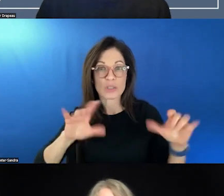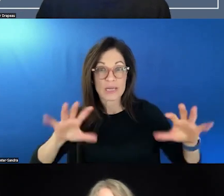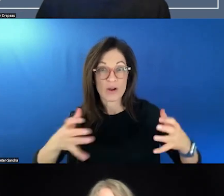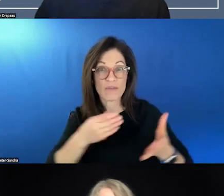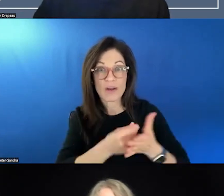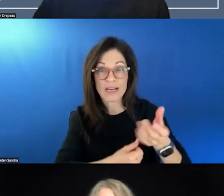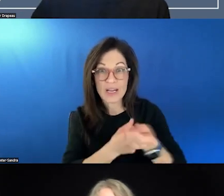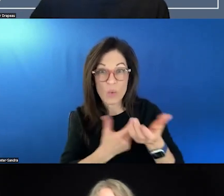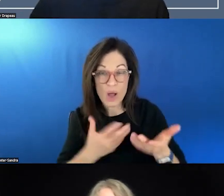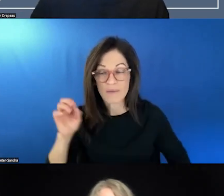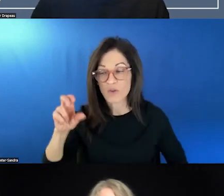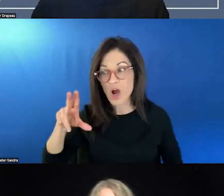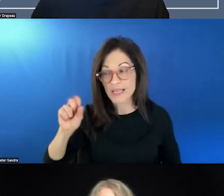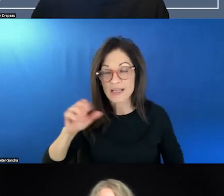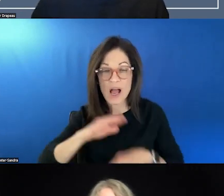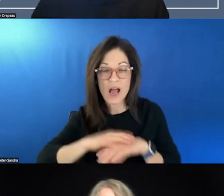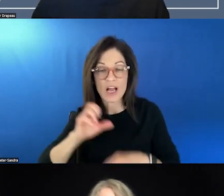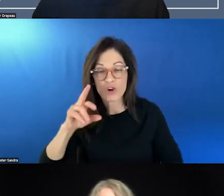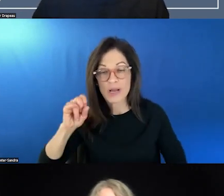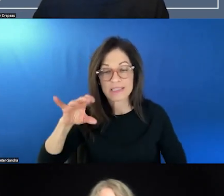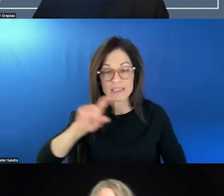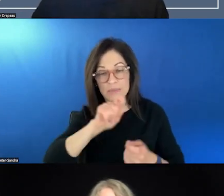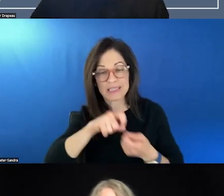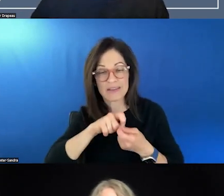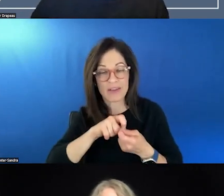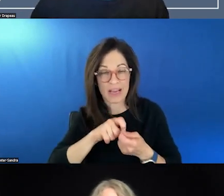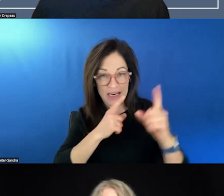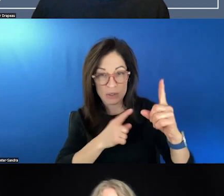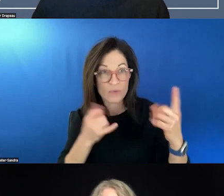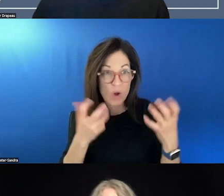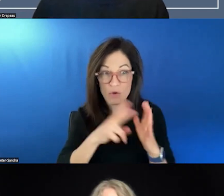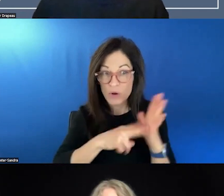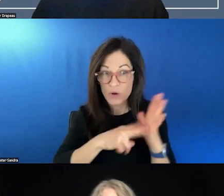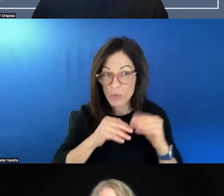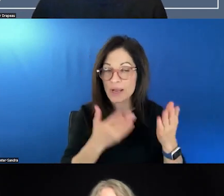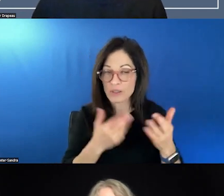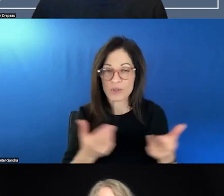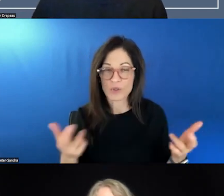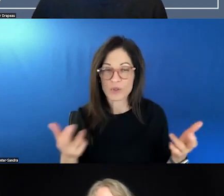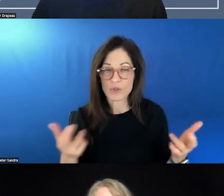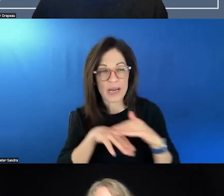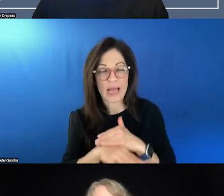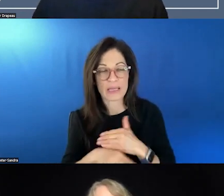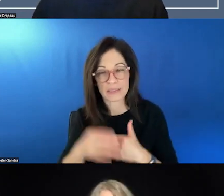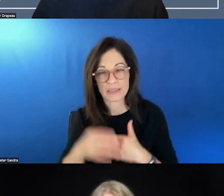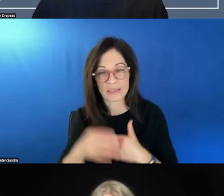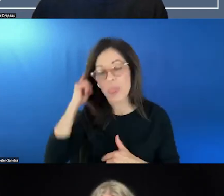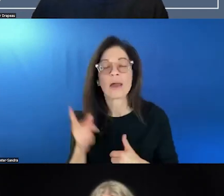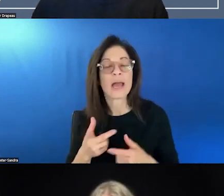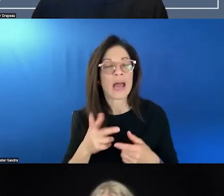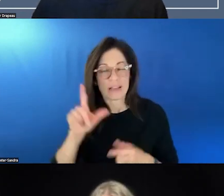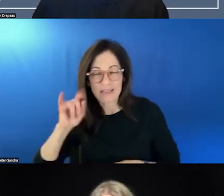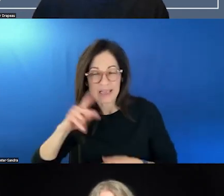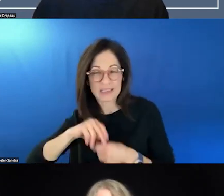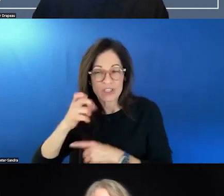was focused on crisis-specific initiatives. So if you'd like to read more about this, here's a resource that you can access. I believe either a link is in the chat or will